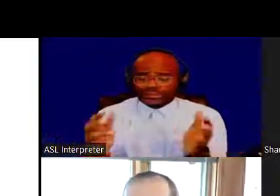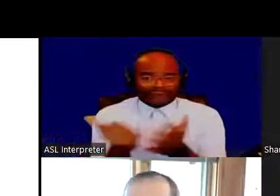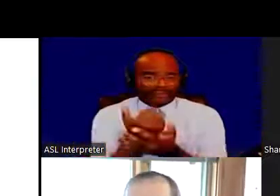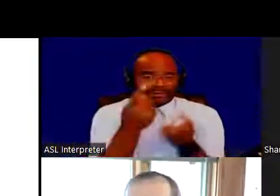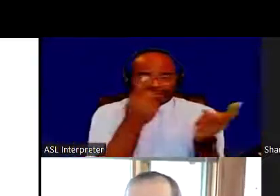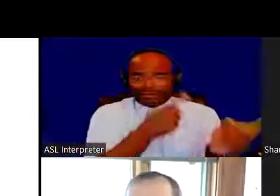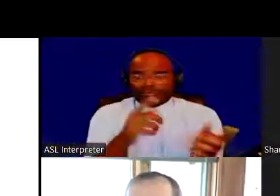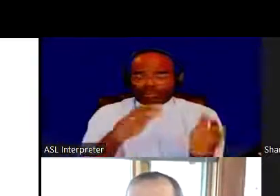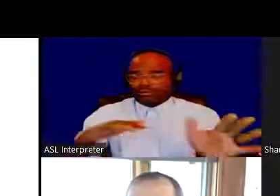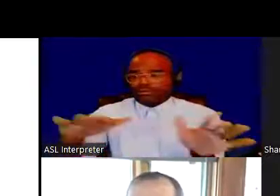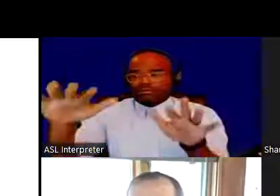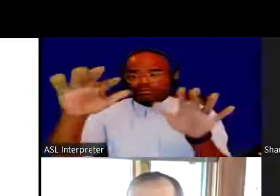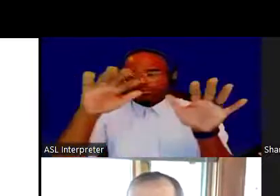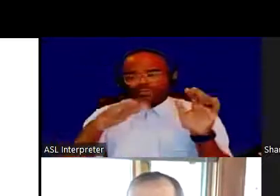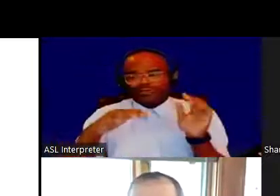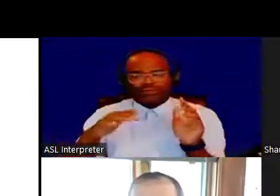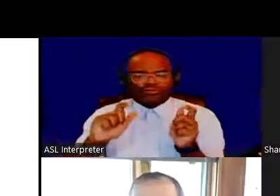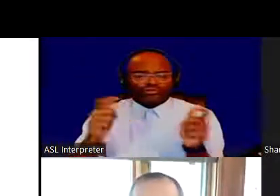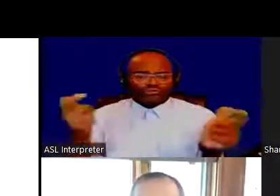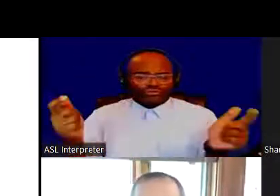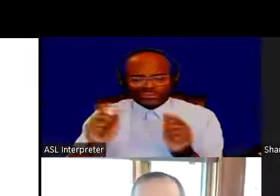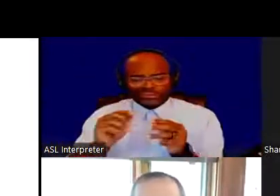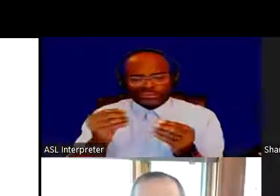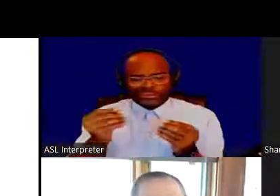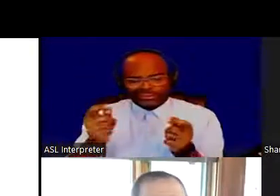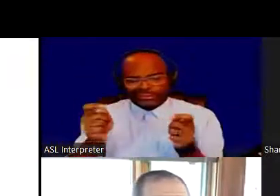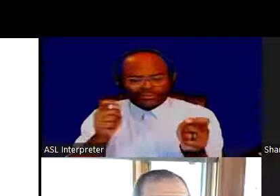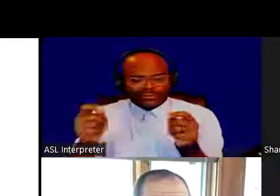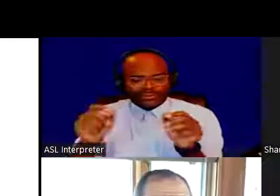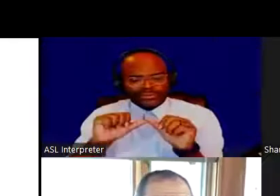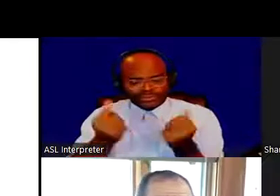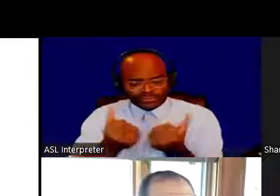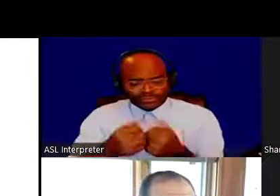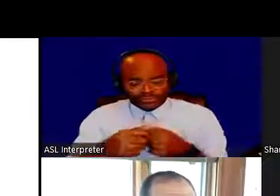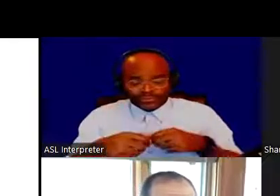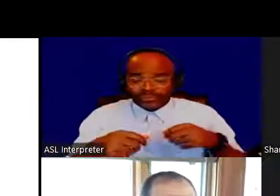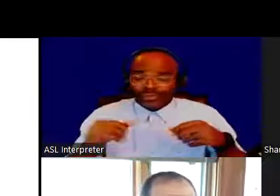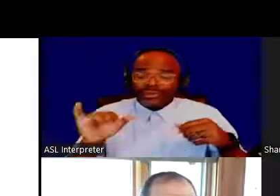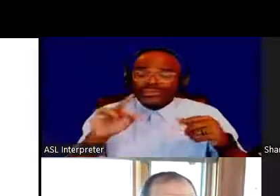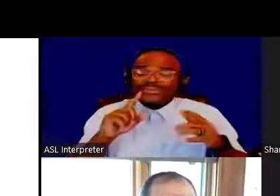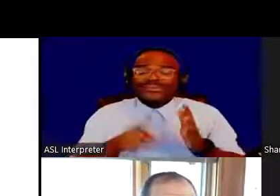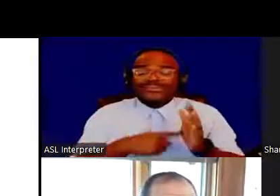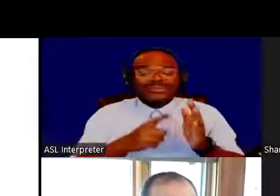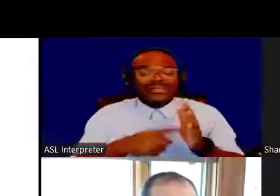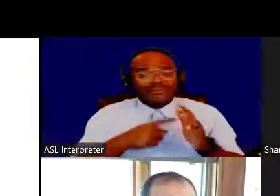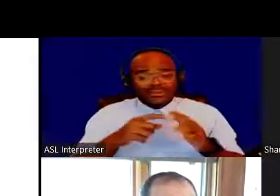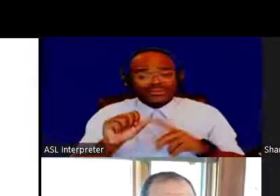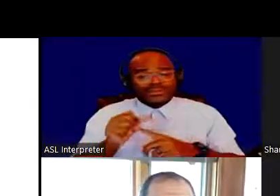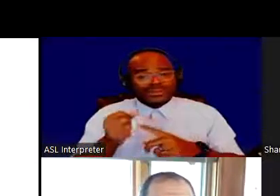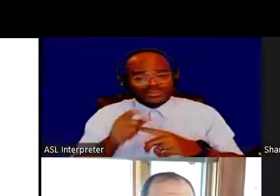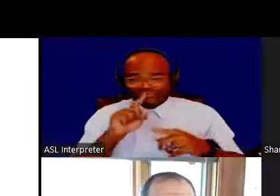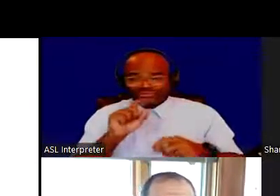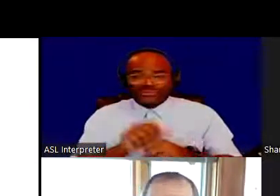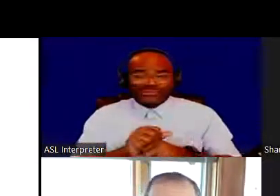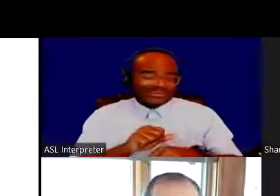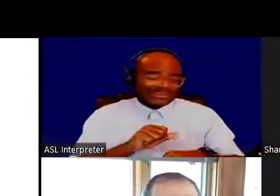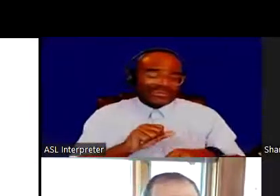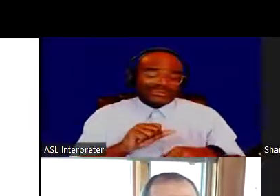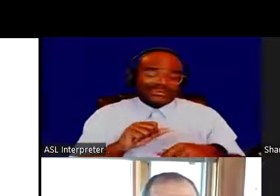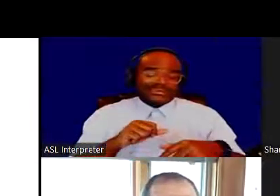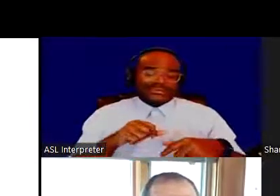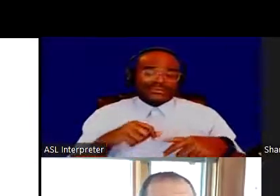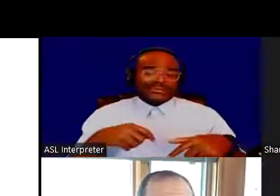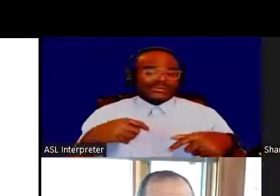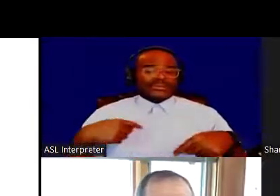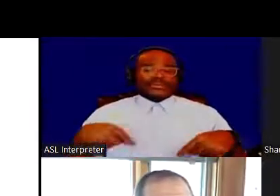in a lot of our large land management agencies. And it can just be an intimidating topic to address, given that